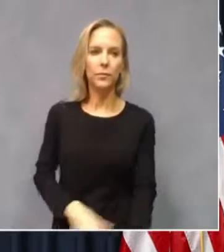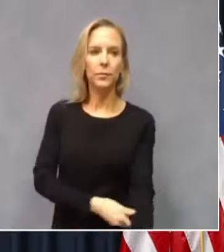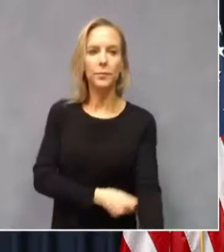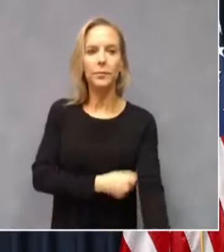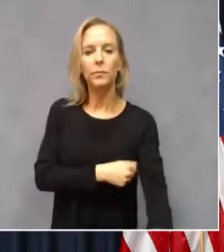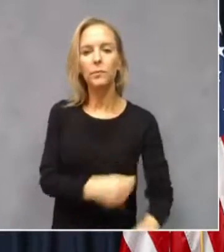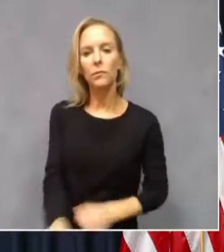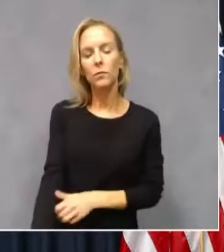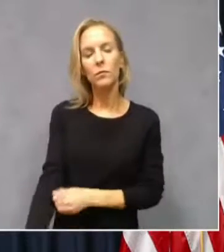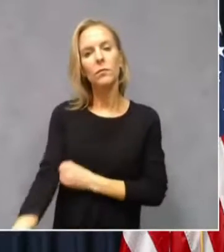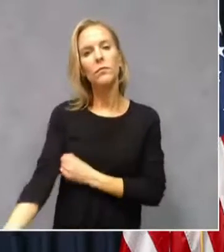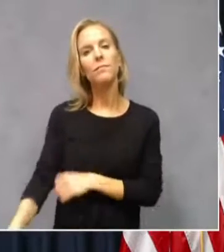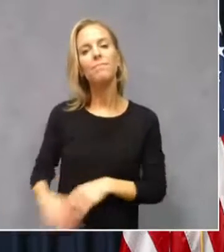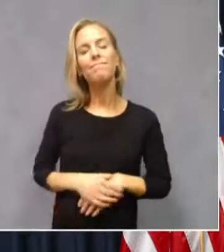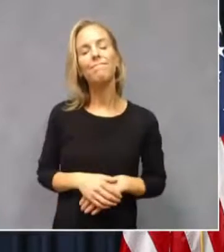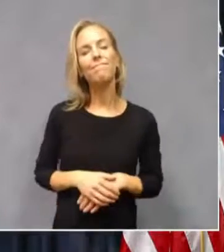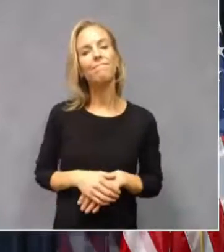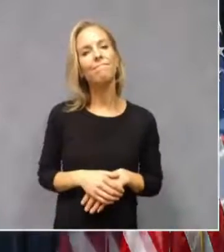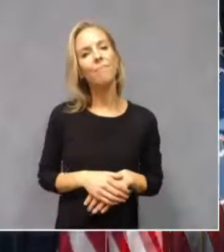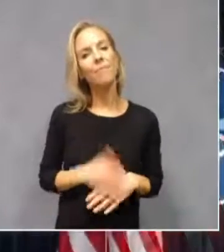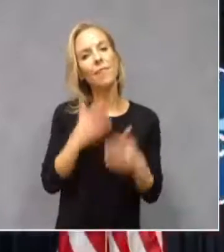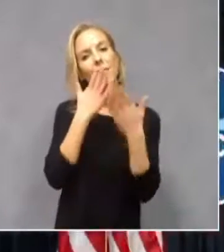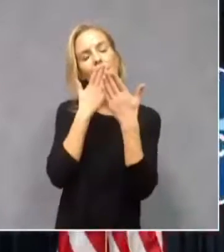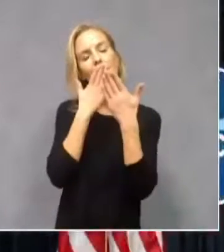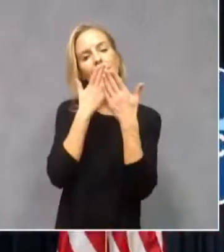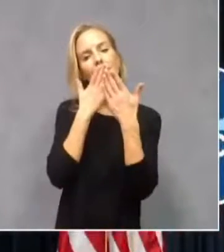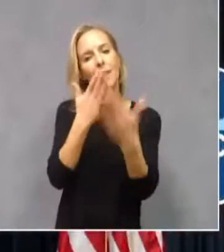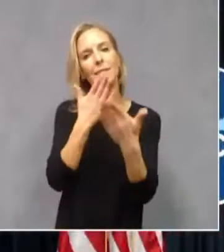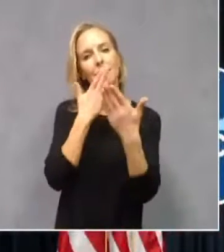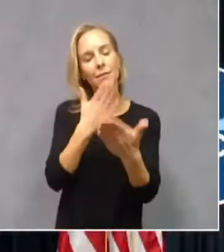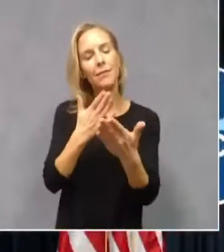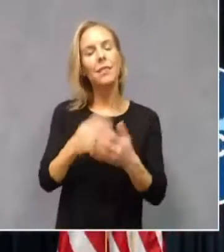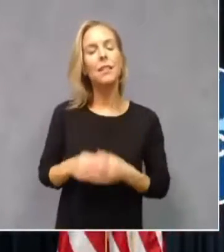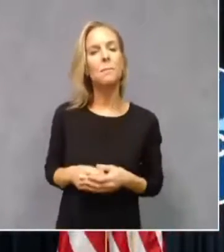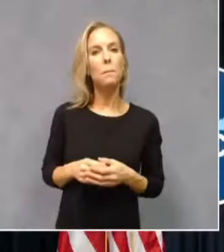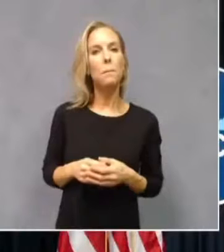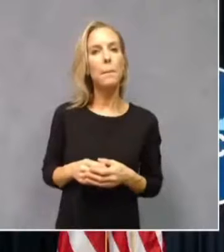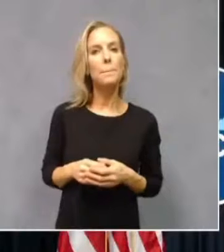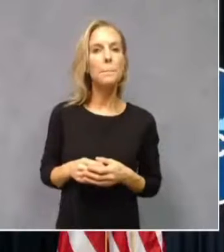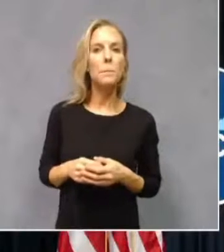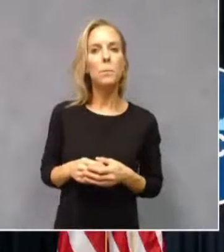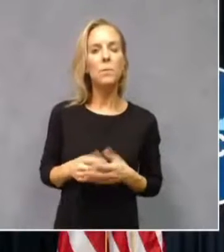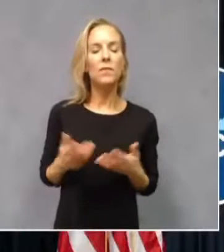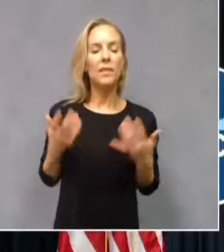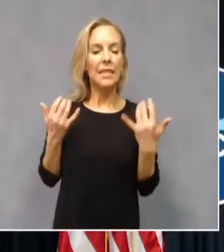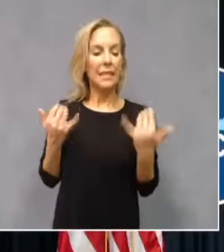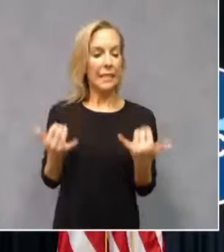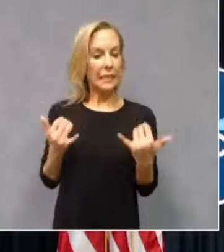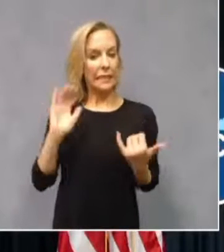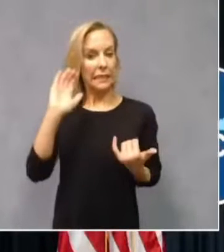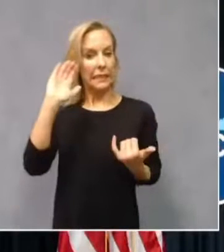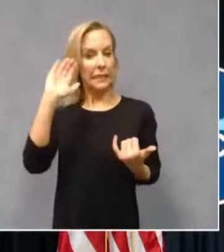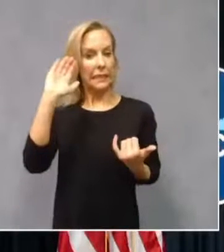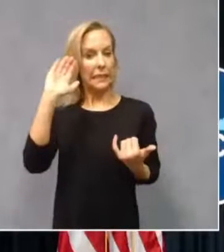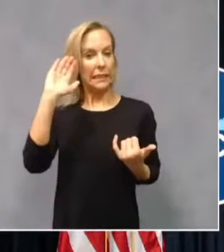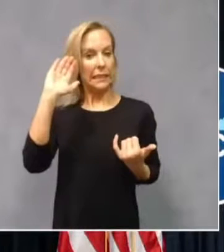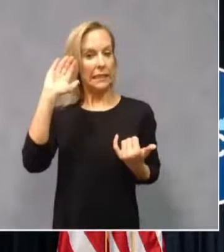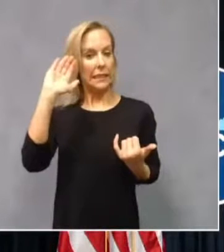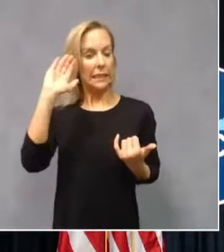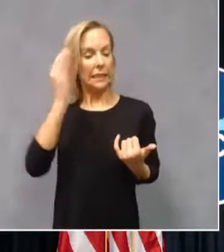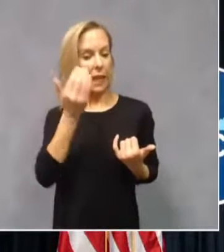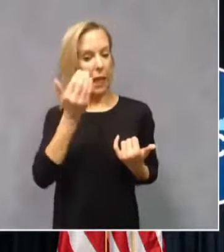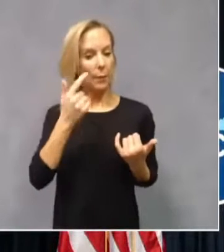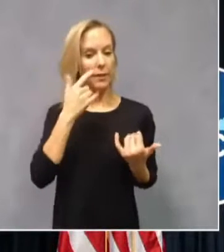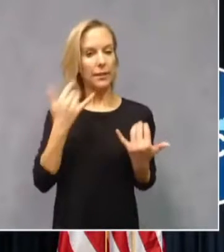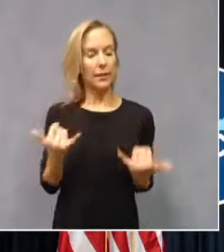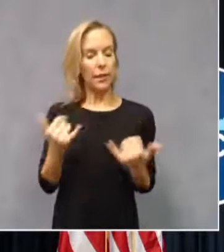Yeah, Governor, thank you. It appears we may be on the precipice of ending a months-long stalemate on COVID relief. Right